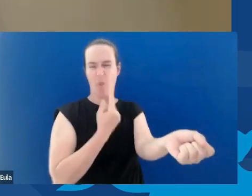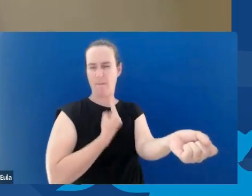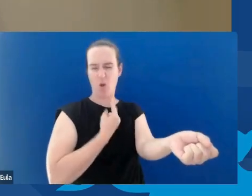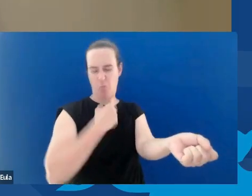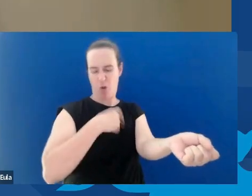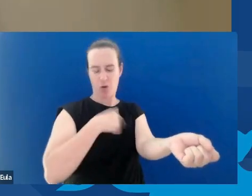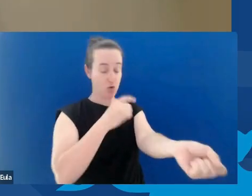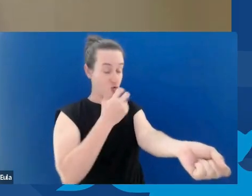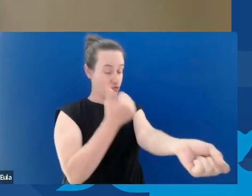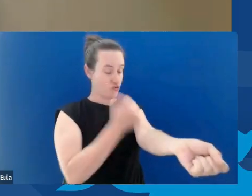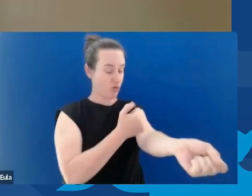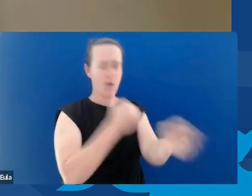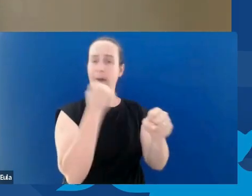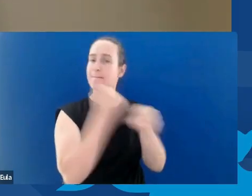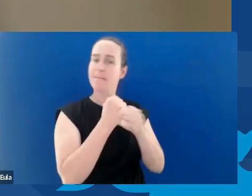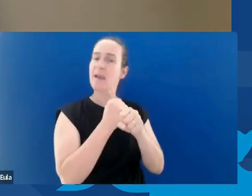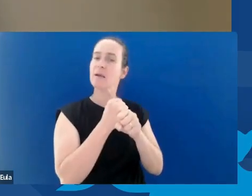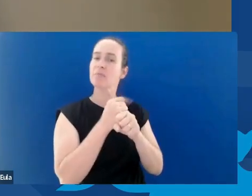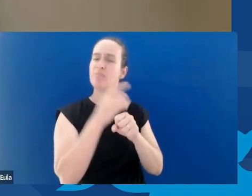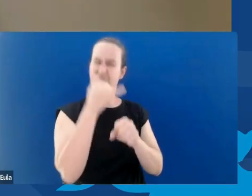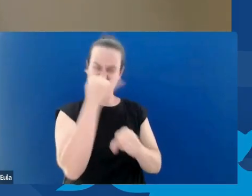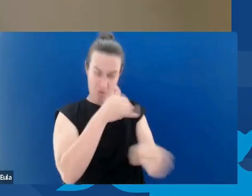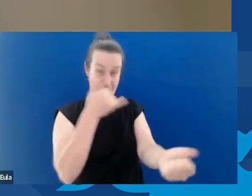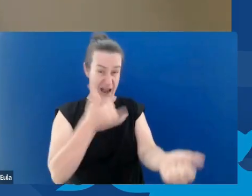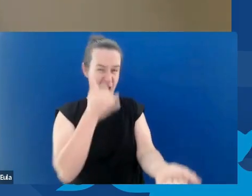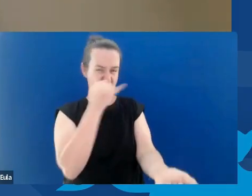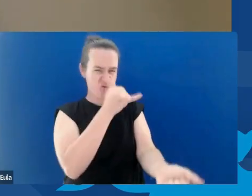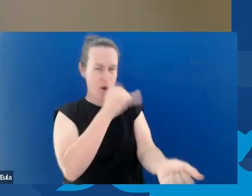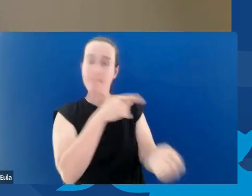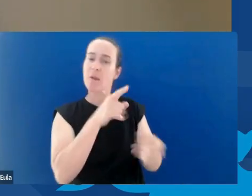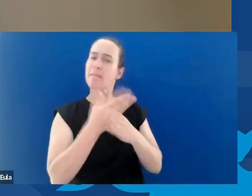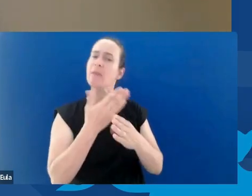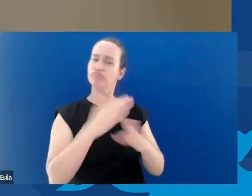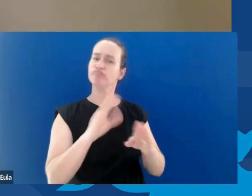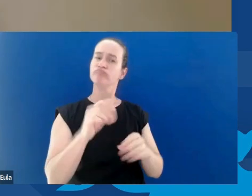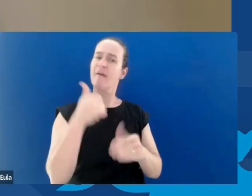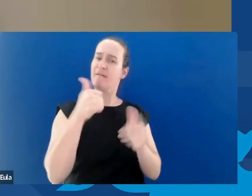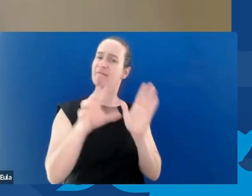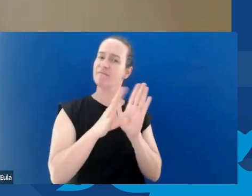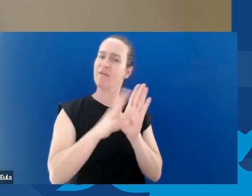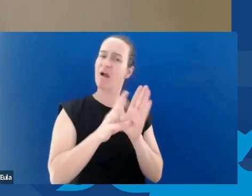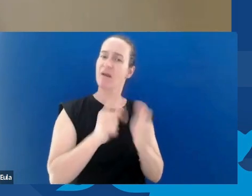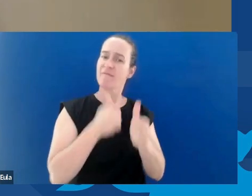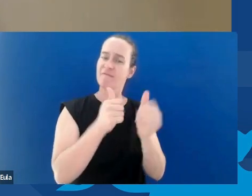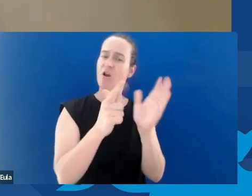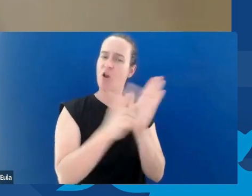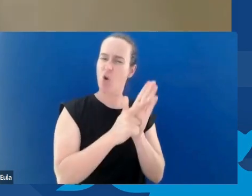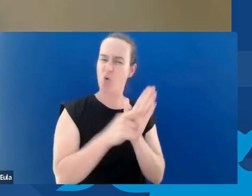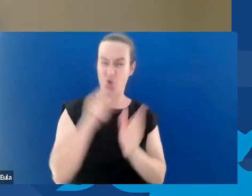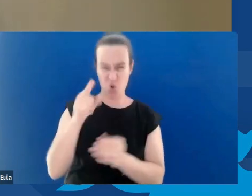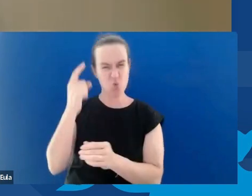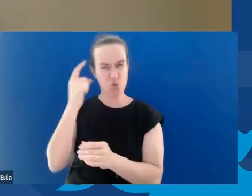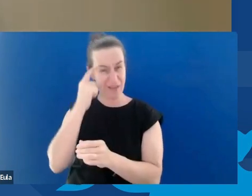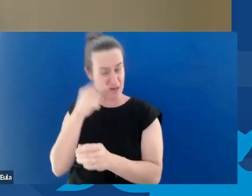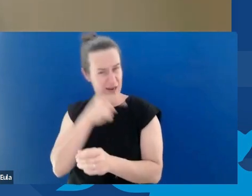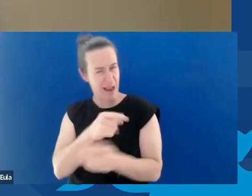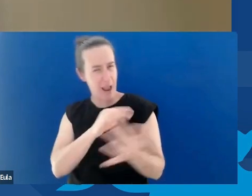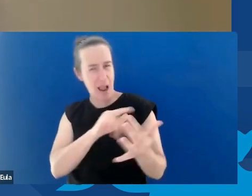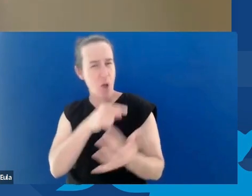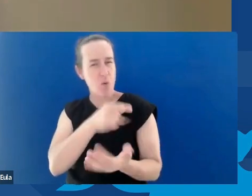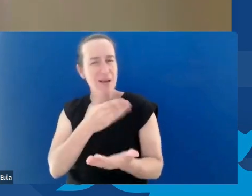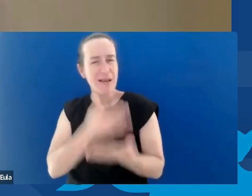role will decriminalization play in seeing the expansion and uptake of, harm